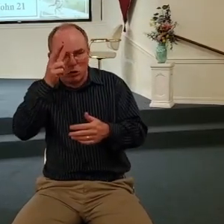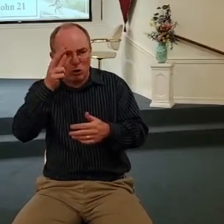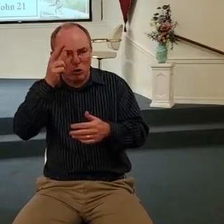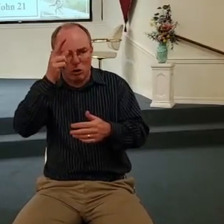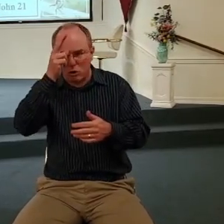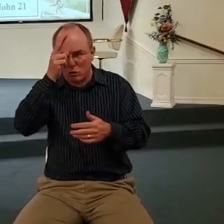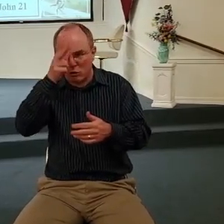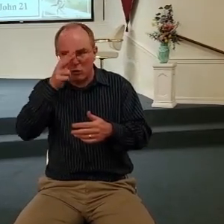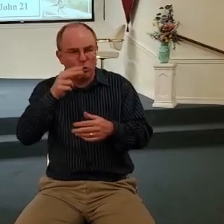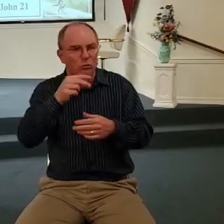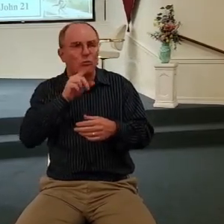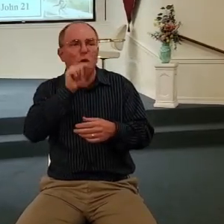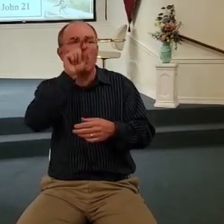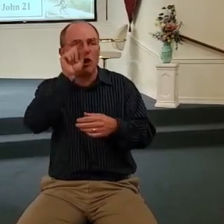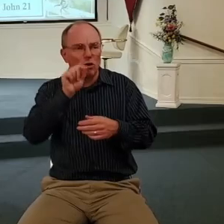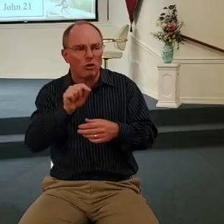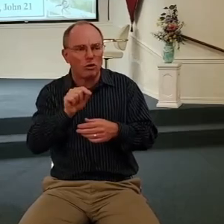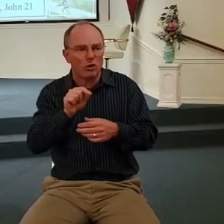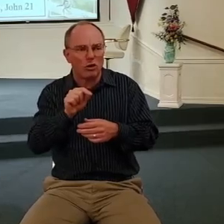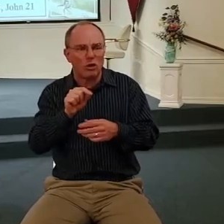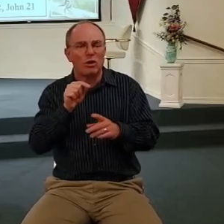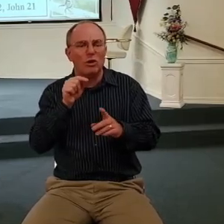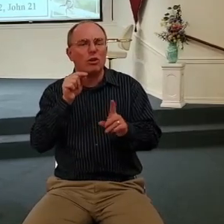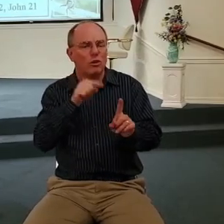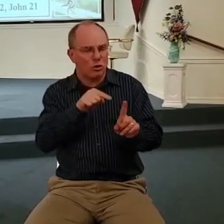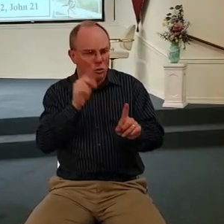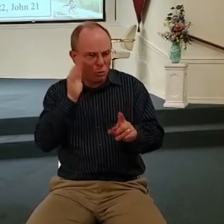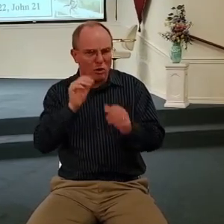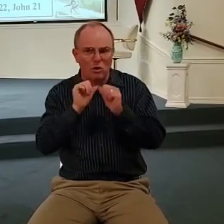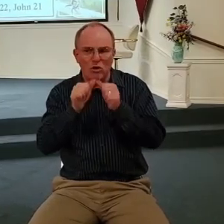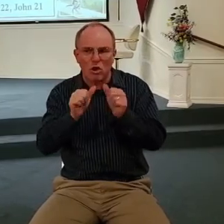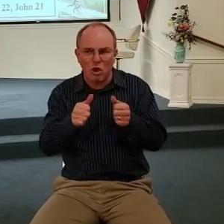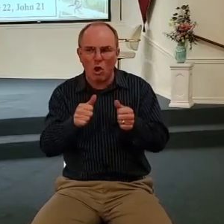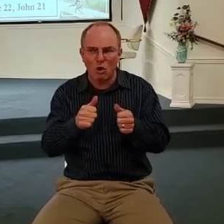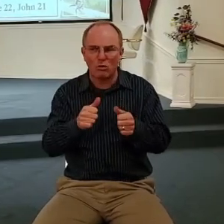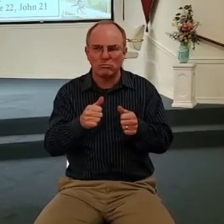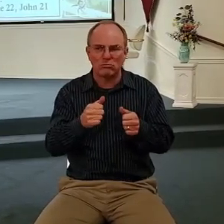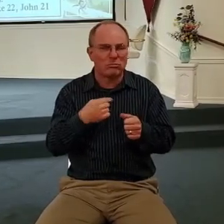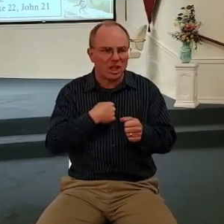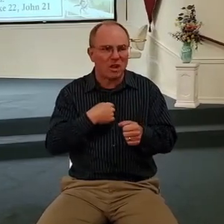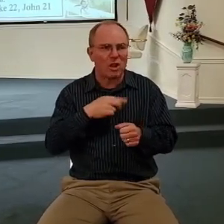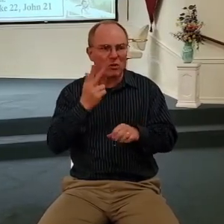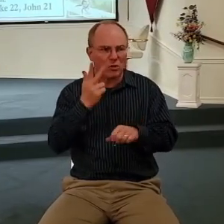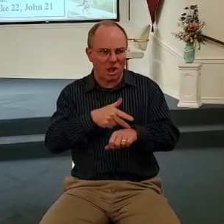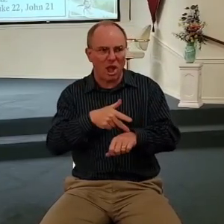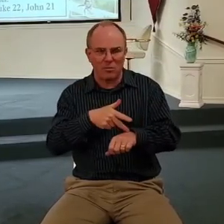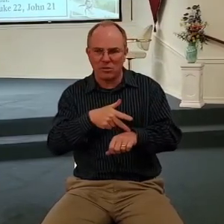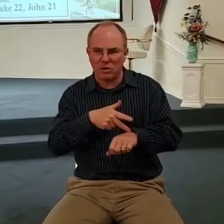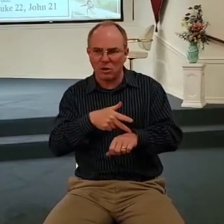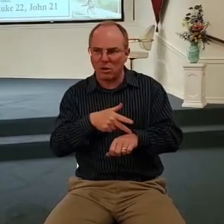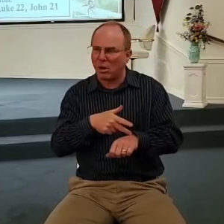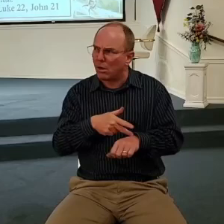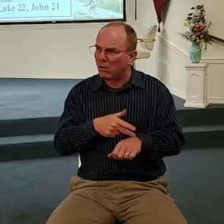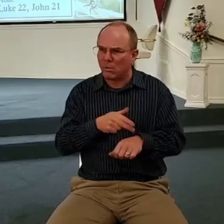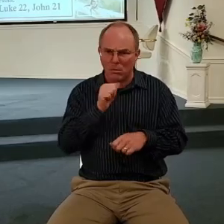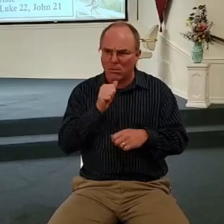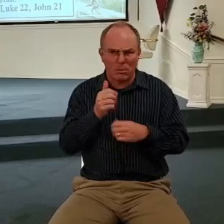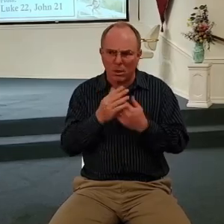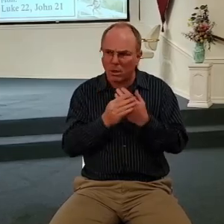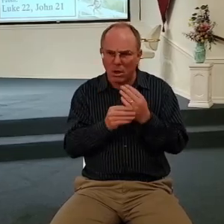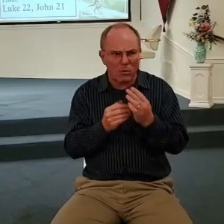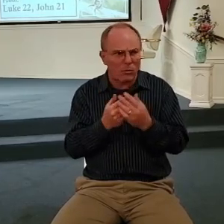an uncomfortable position it must have been in to disown him 3 times and then